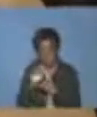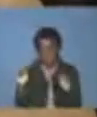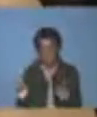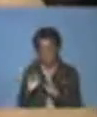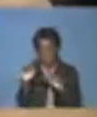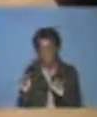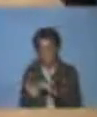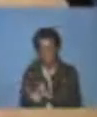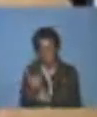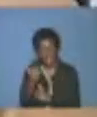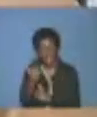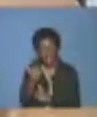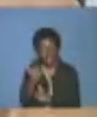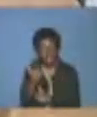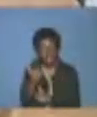Saturday morning.